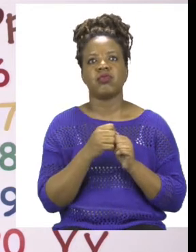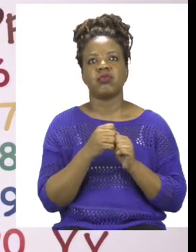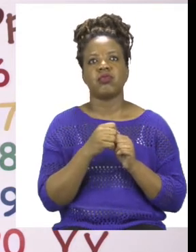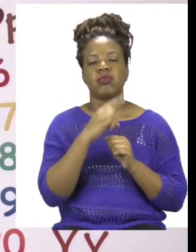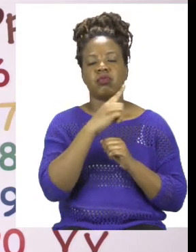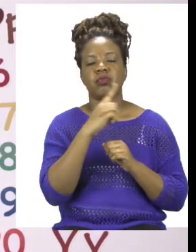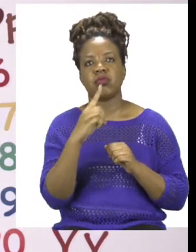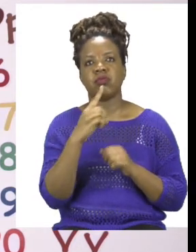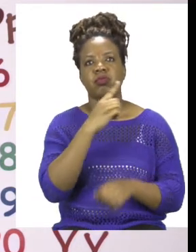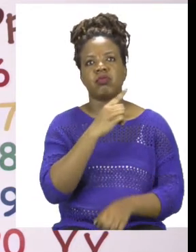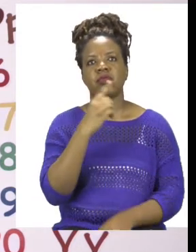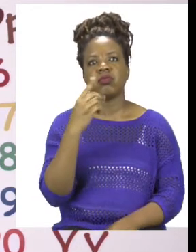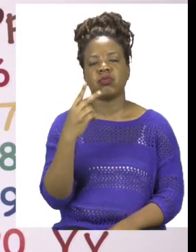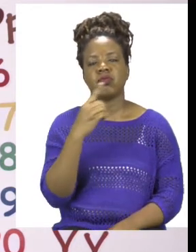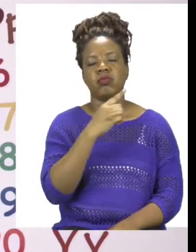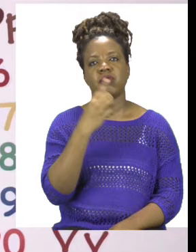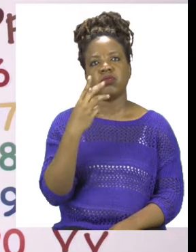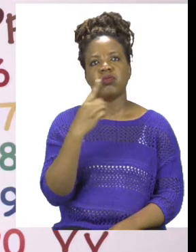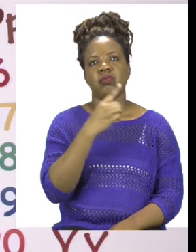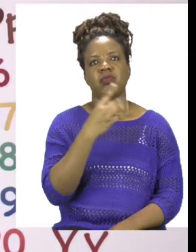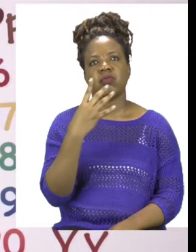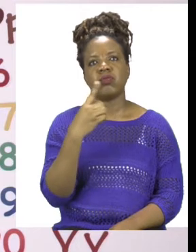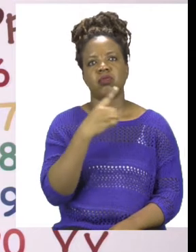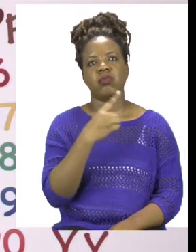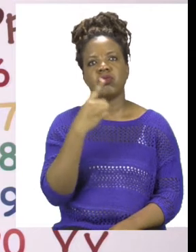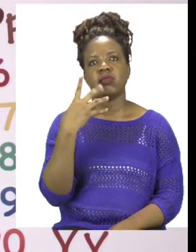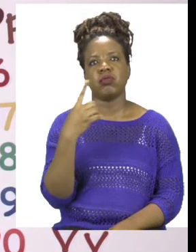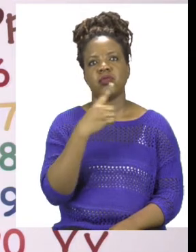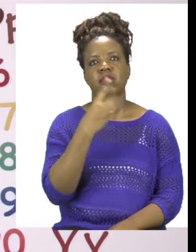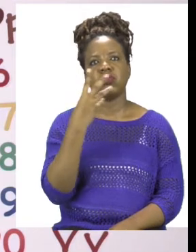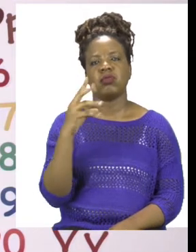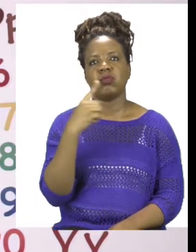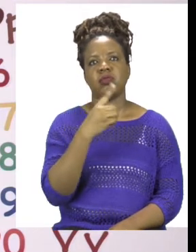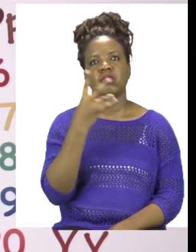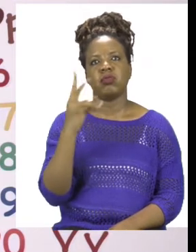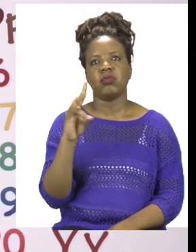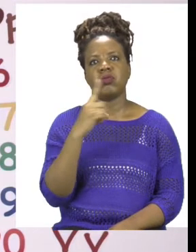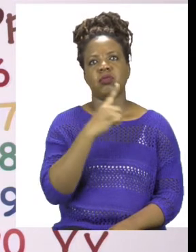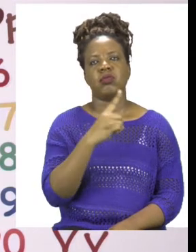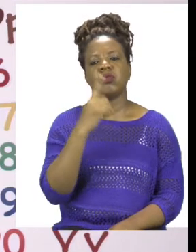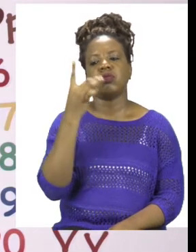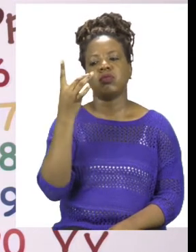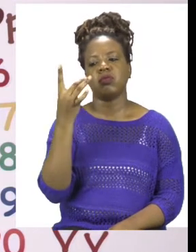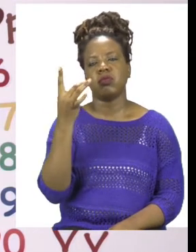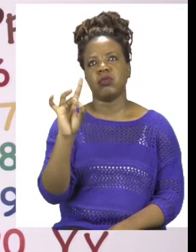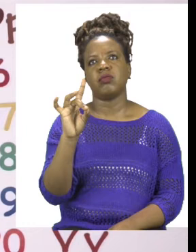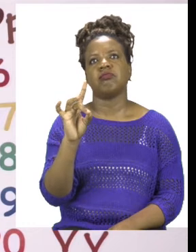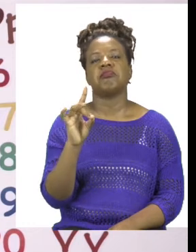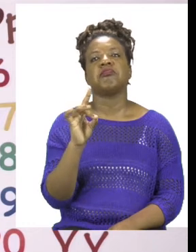say 11, 12, 13, 14, 15, 16, 17,